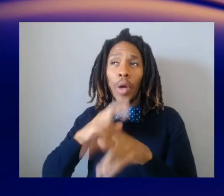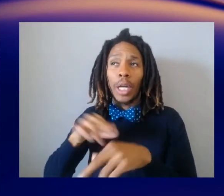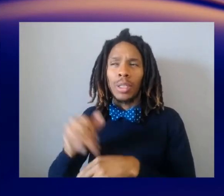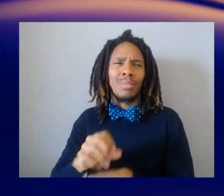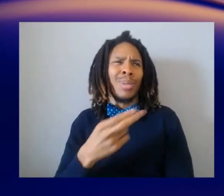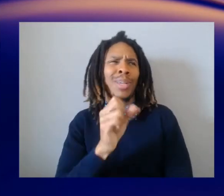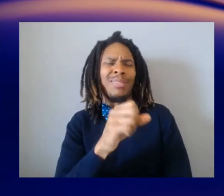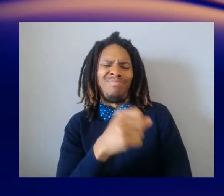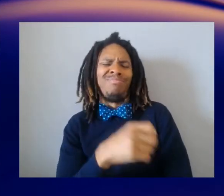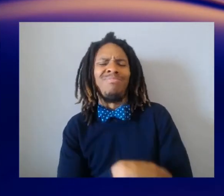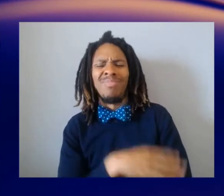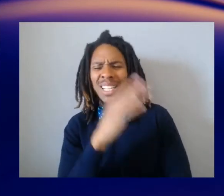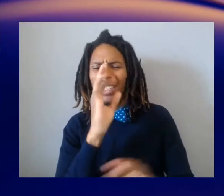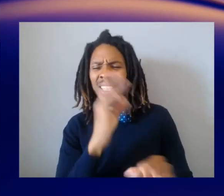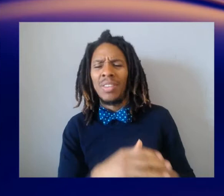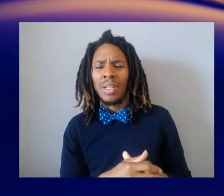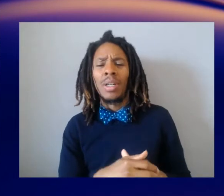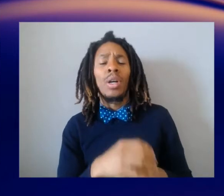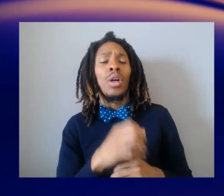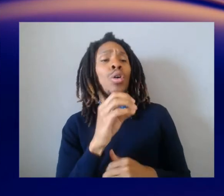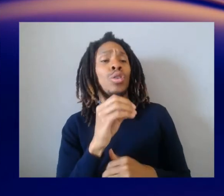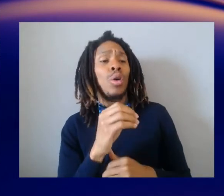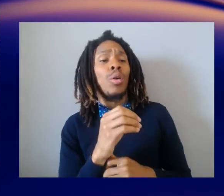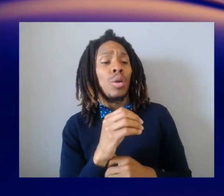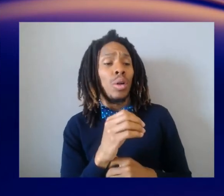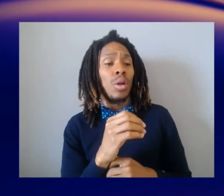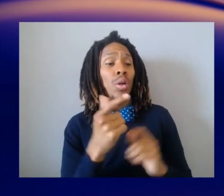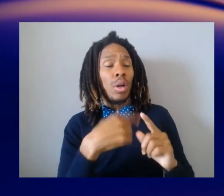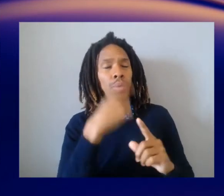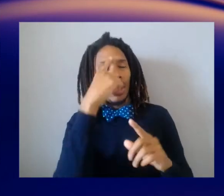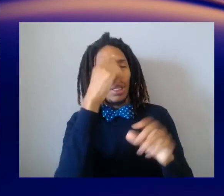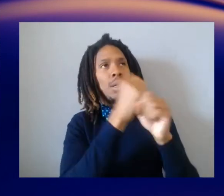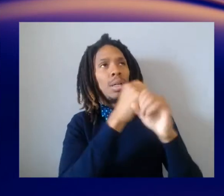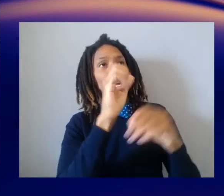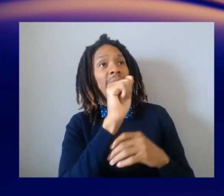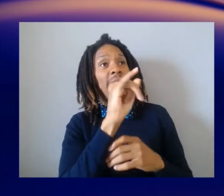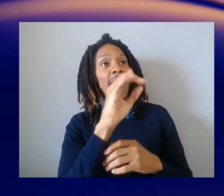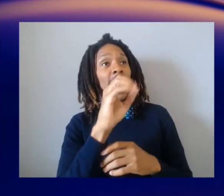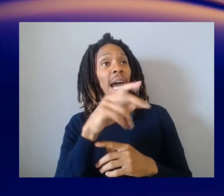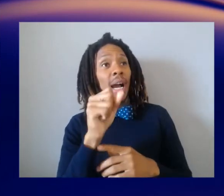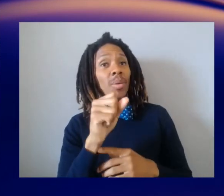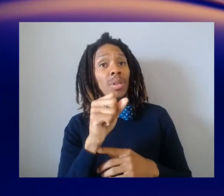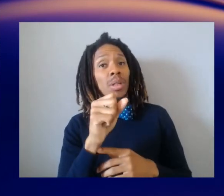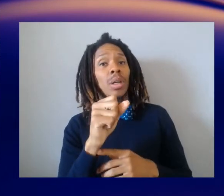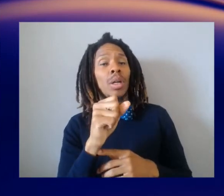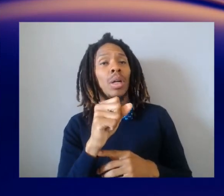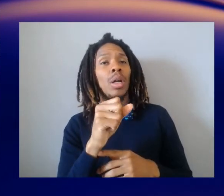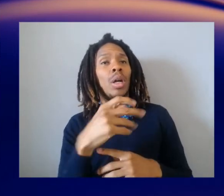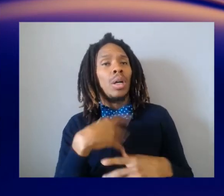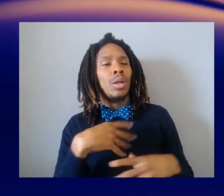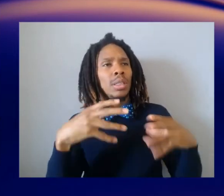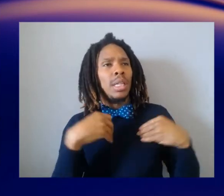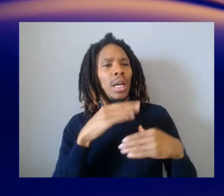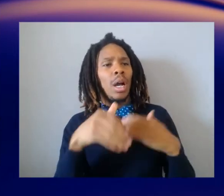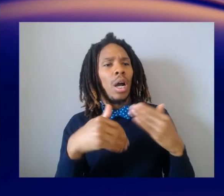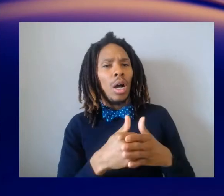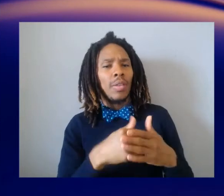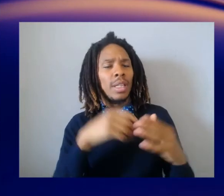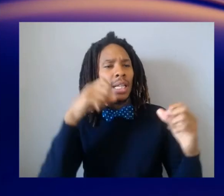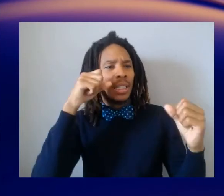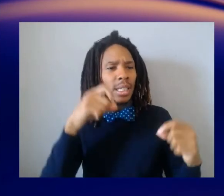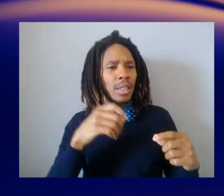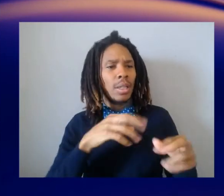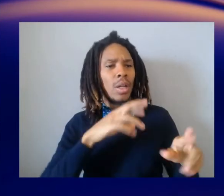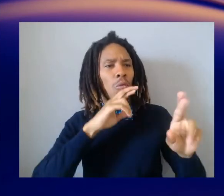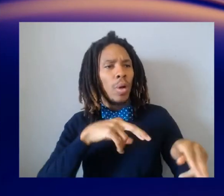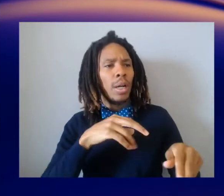definitely. So when it comes down to, when we think of AIOps, there's part of it where we're being able to take in all these input signals, react, and expose